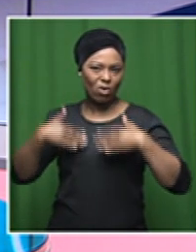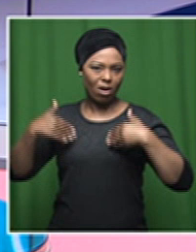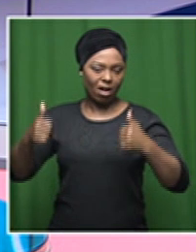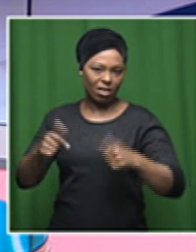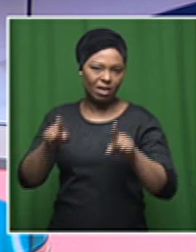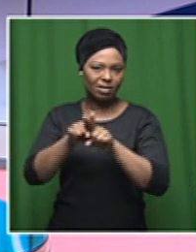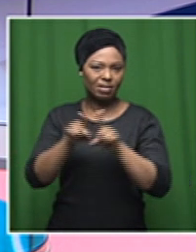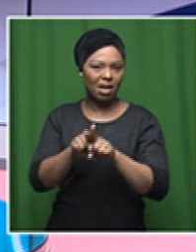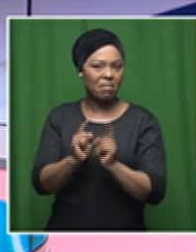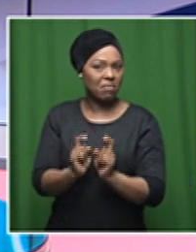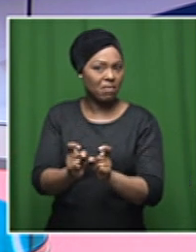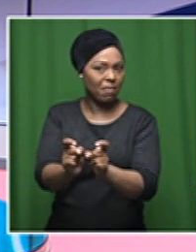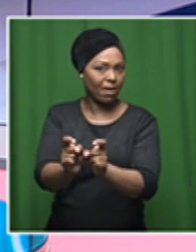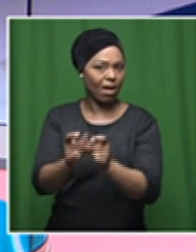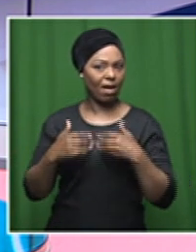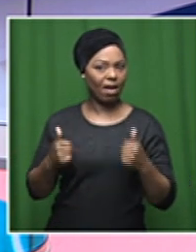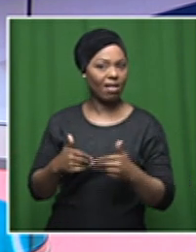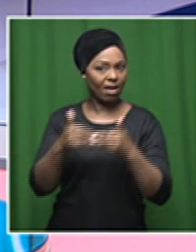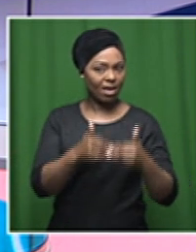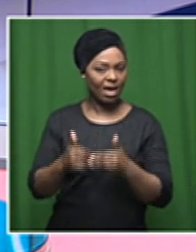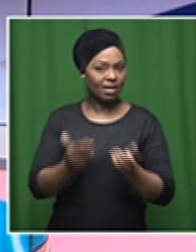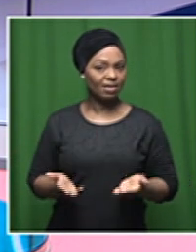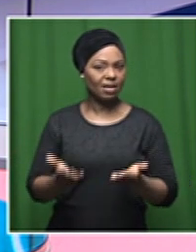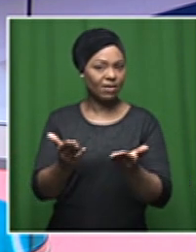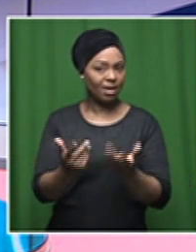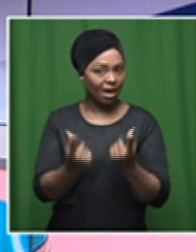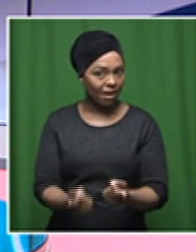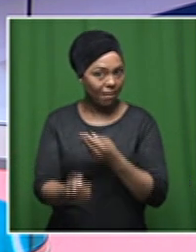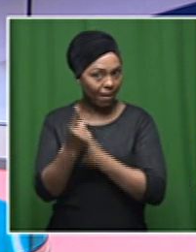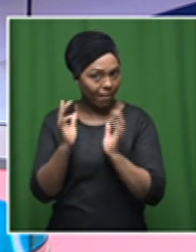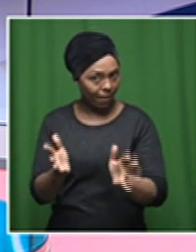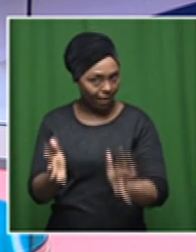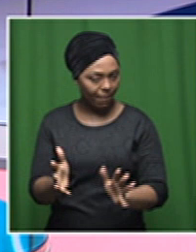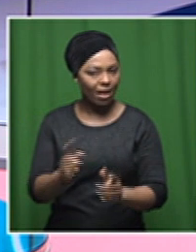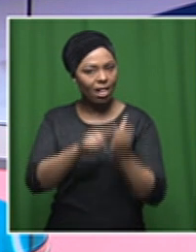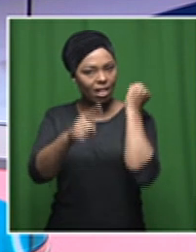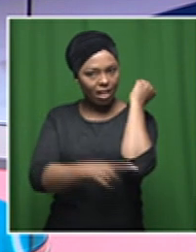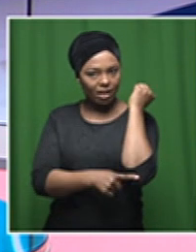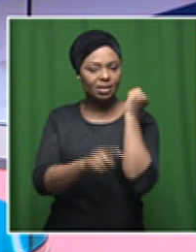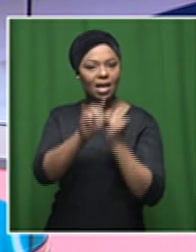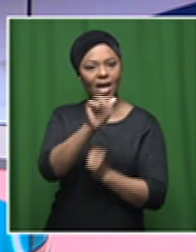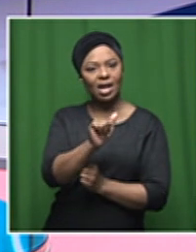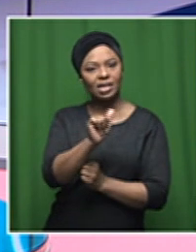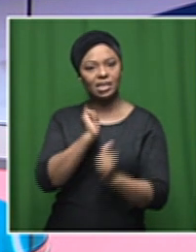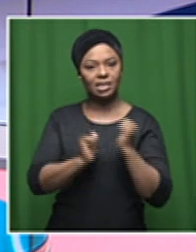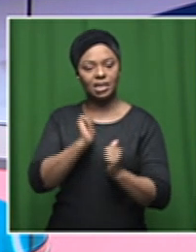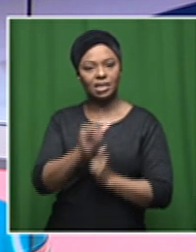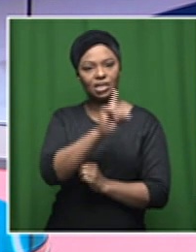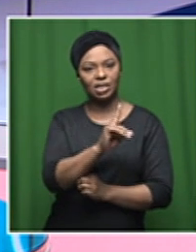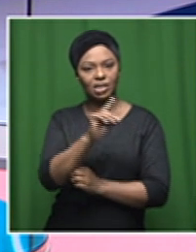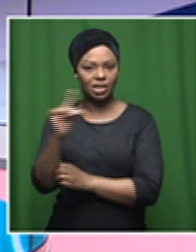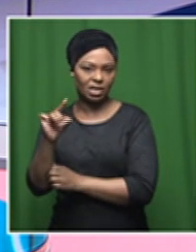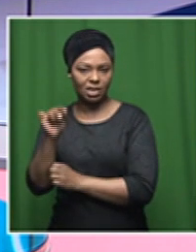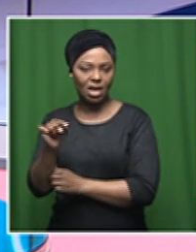and adequate healthcare services that the communities need. And lastly, we'll speak to the Acting Deputy Director General of Clinical Services at the Gauteng Department of